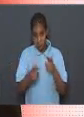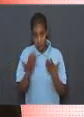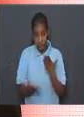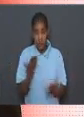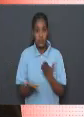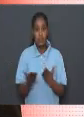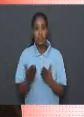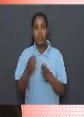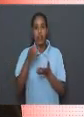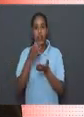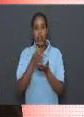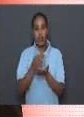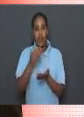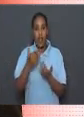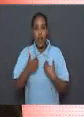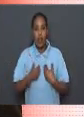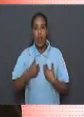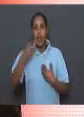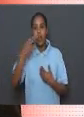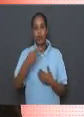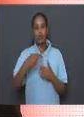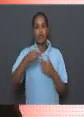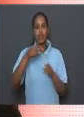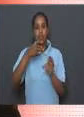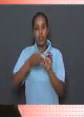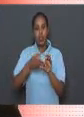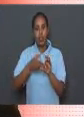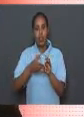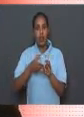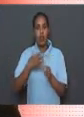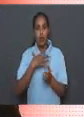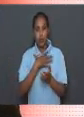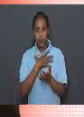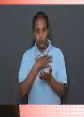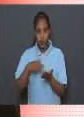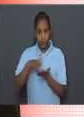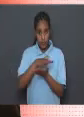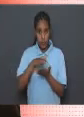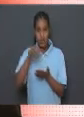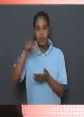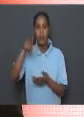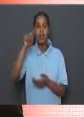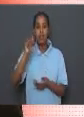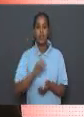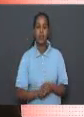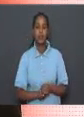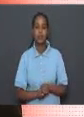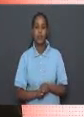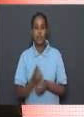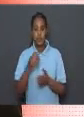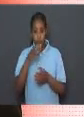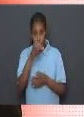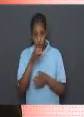glass tube which allows hydrogen gas to bubble over the platinum. The